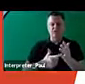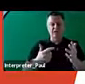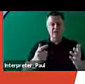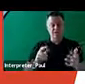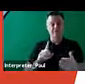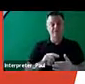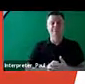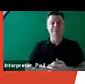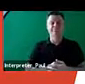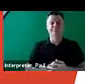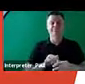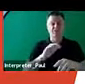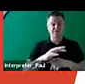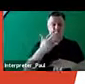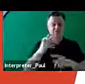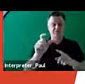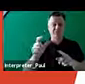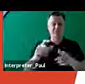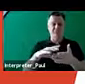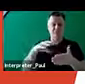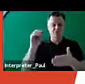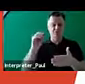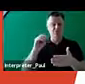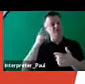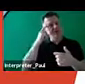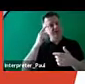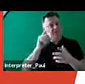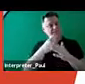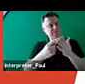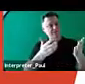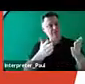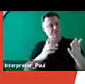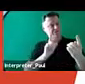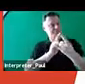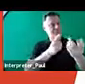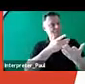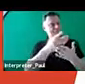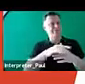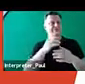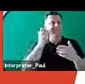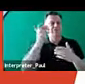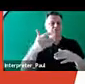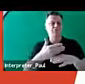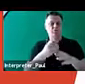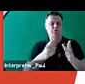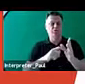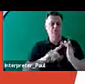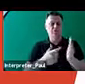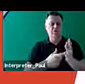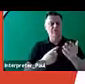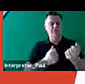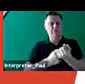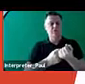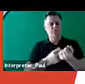only do we now know that over 90% of students are going to talk to you about their careers, but supporting students to